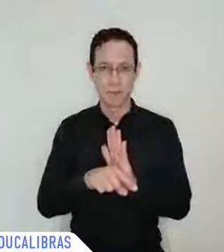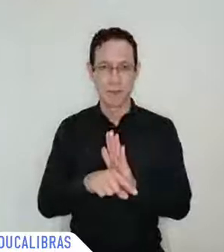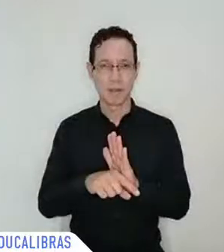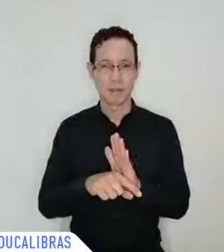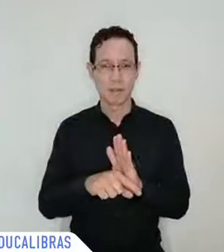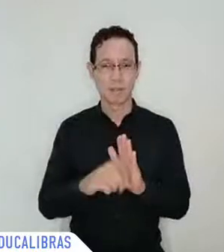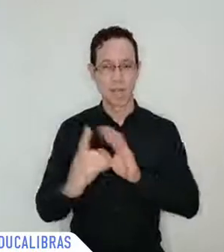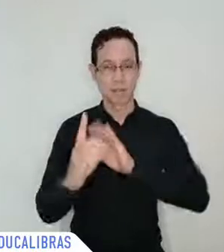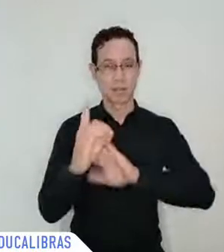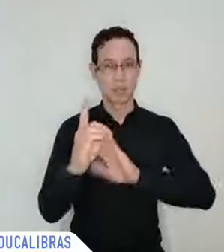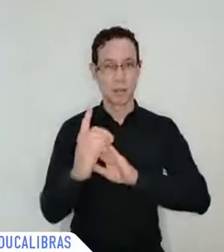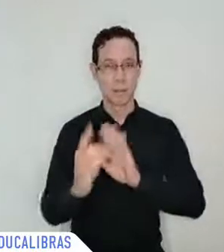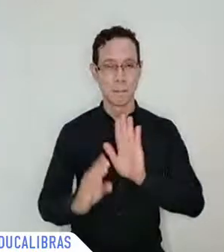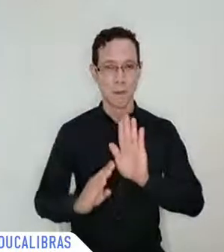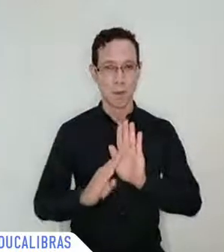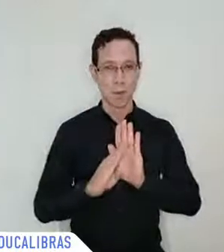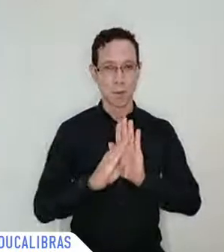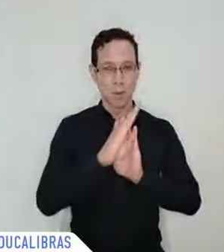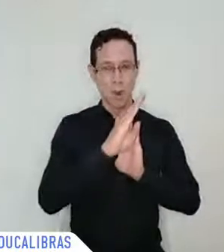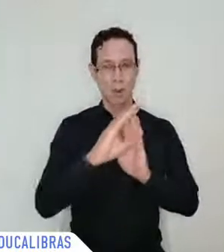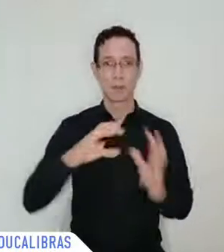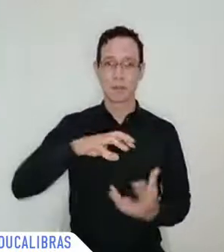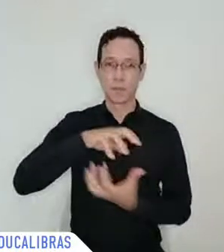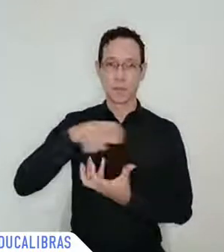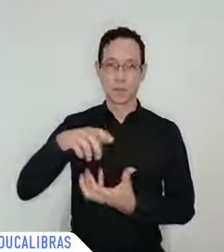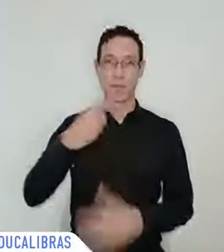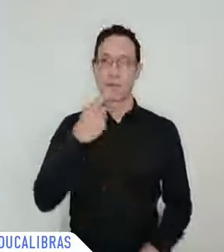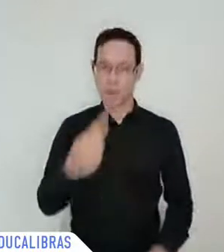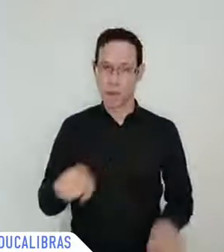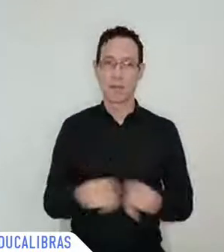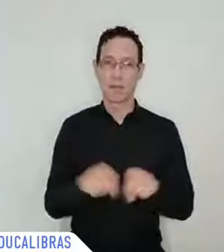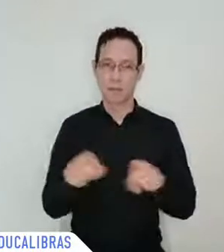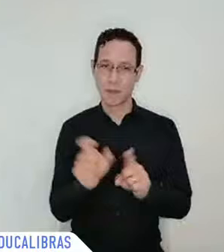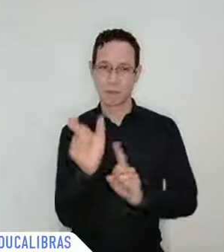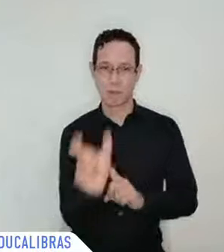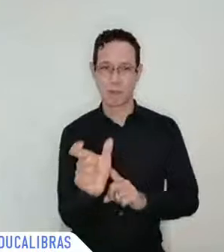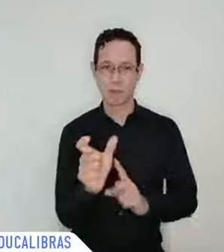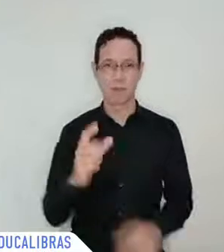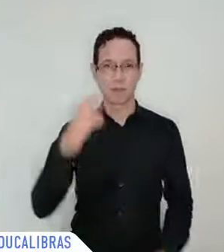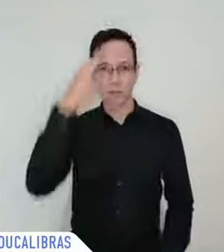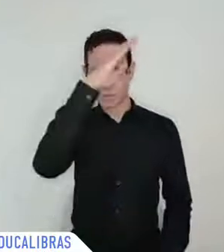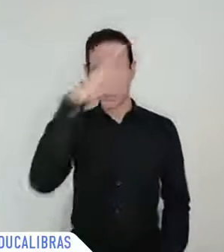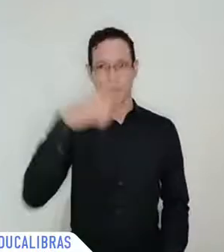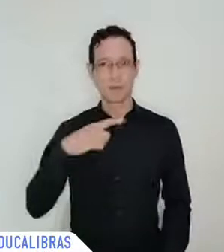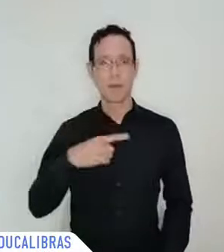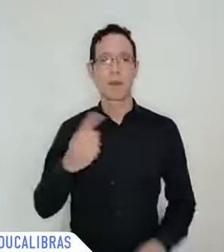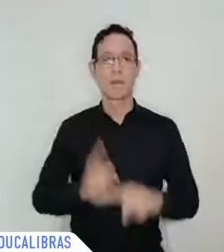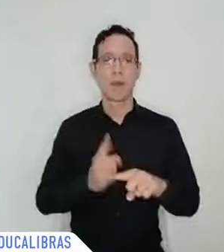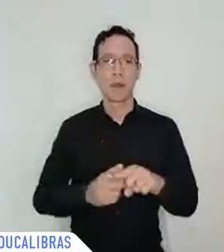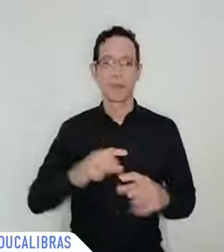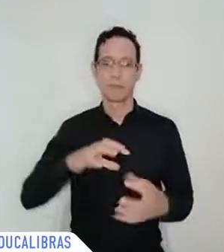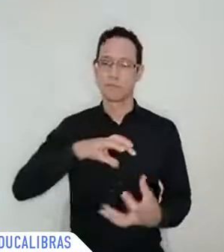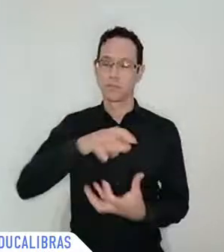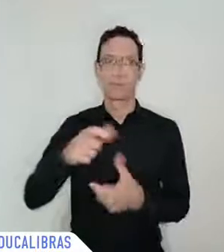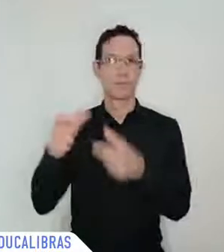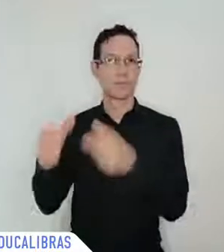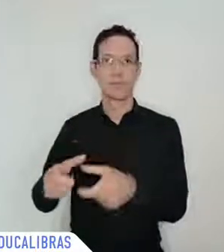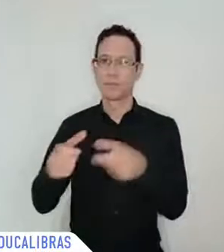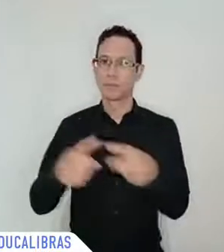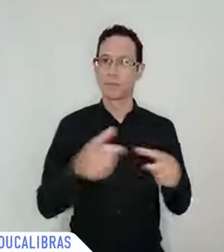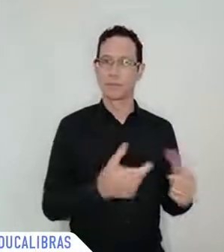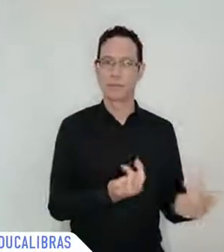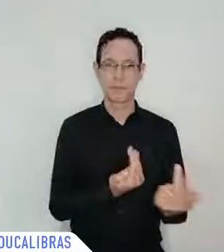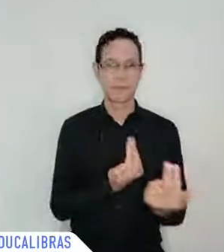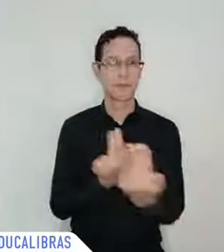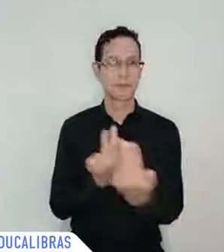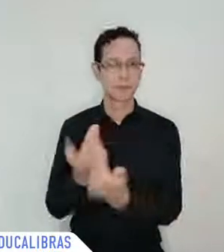book, which is regards the ascension of the right wing all over the world.